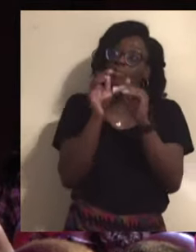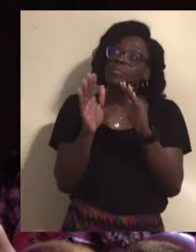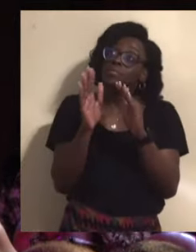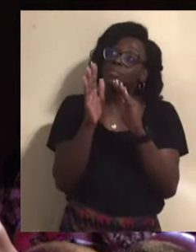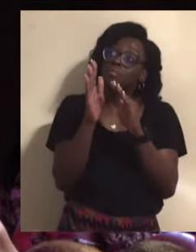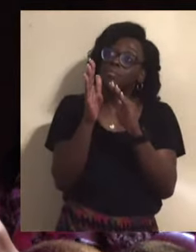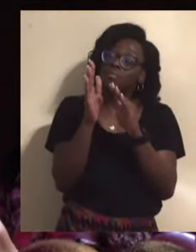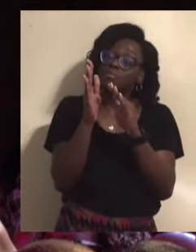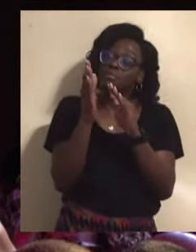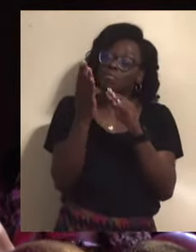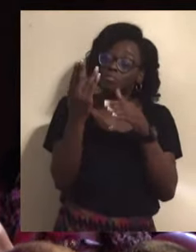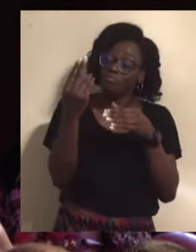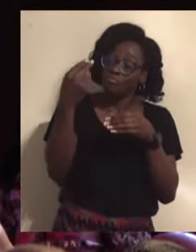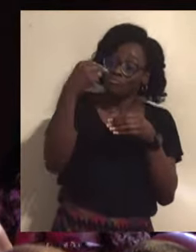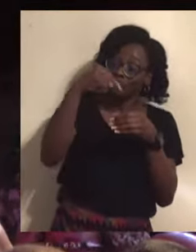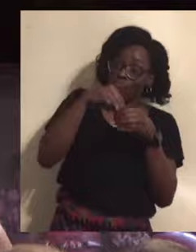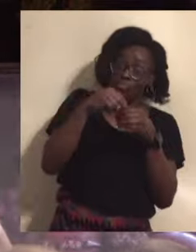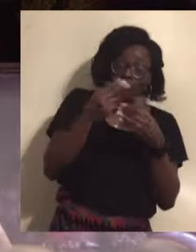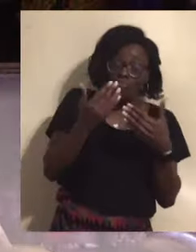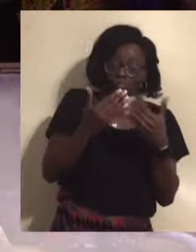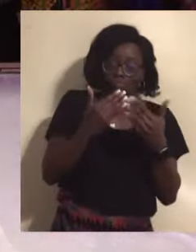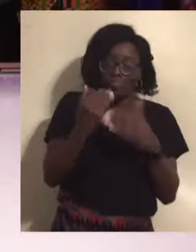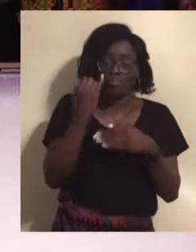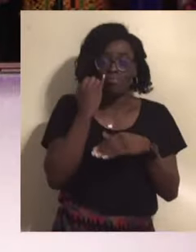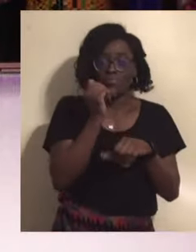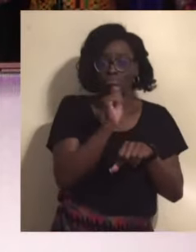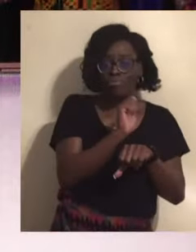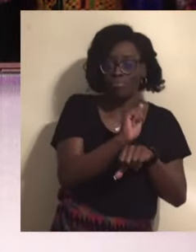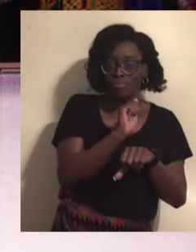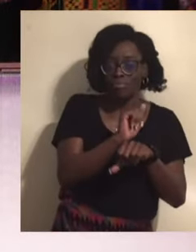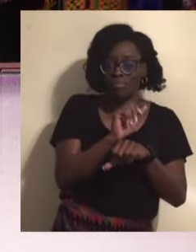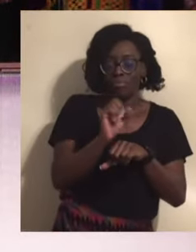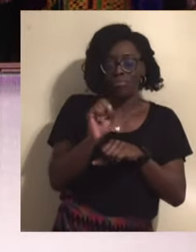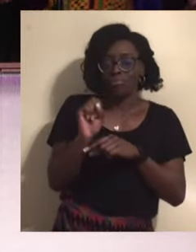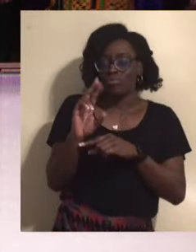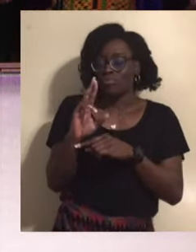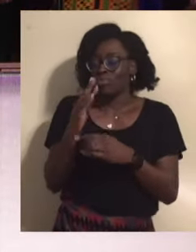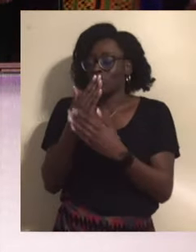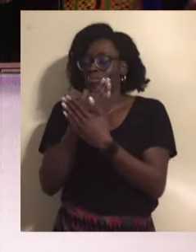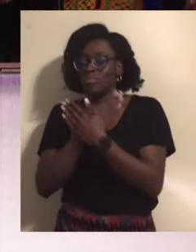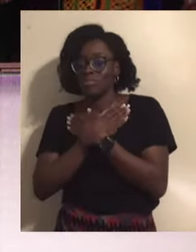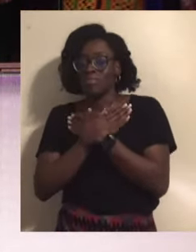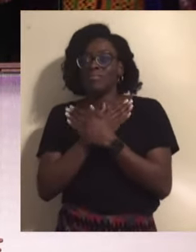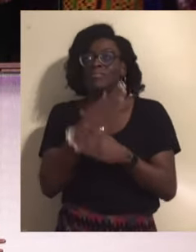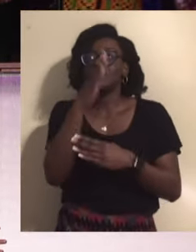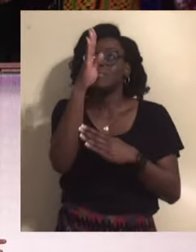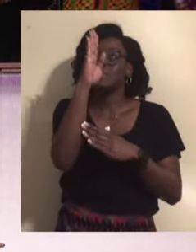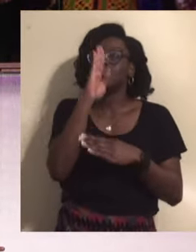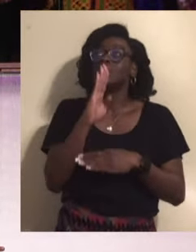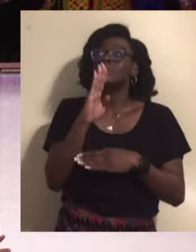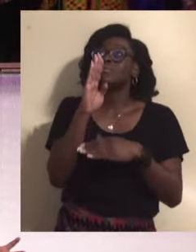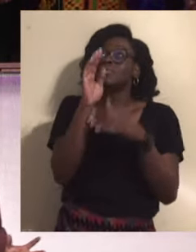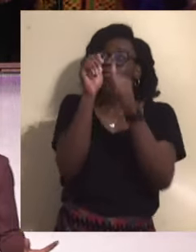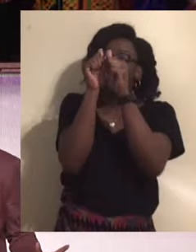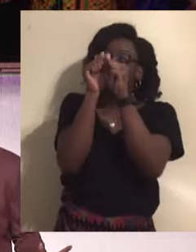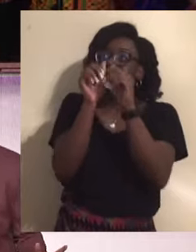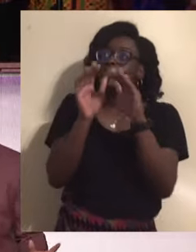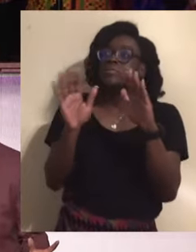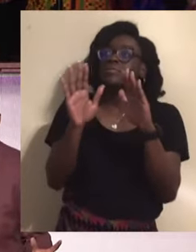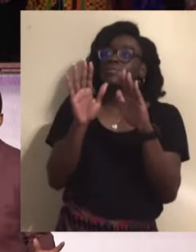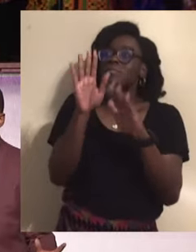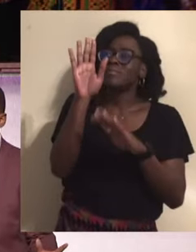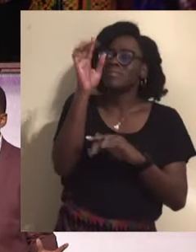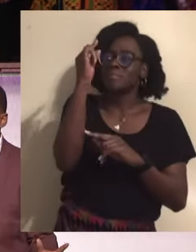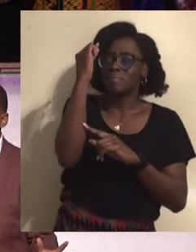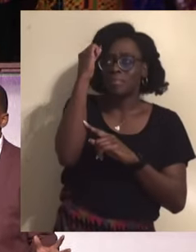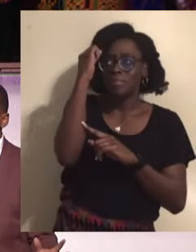when they're at leisure, when they're at rest. Father, we pray that you would bless the works of their mind, that you would bless the works of their